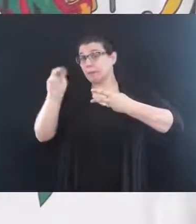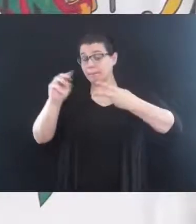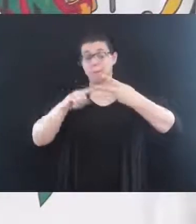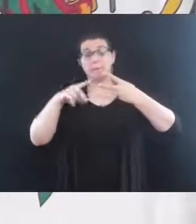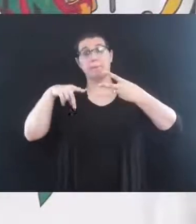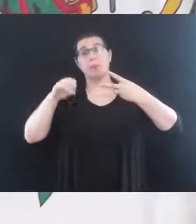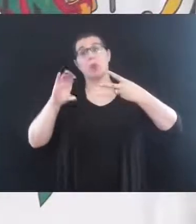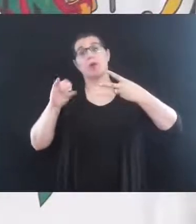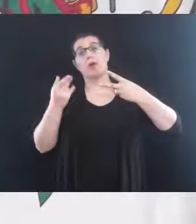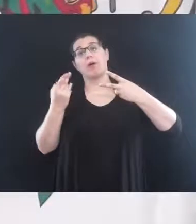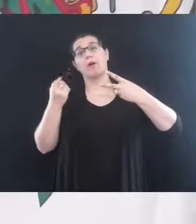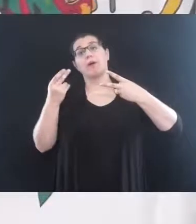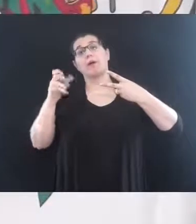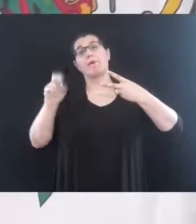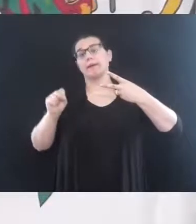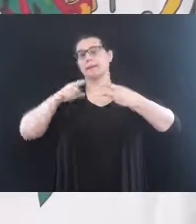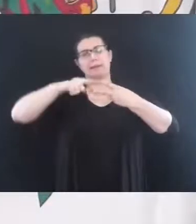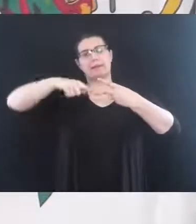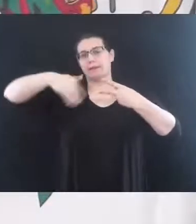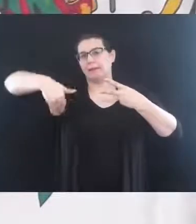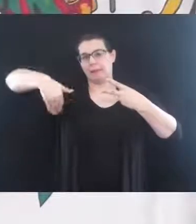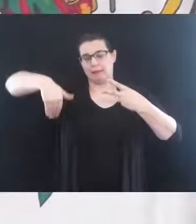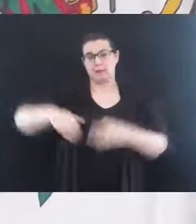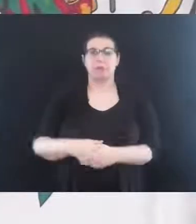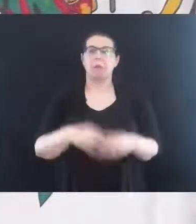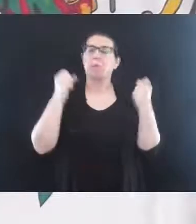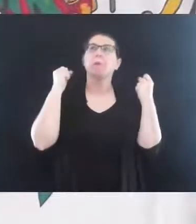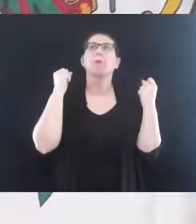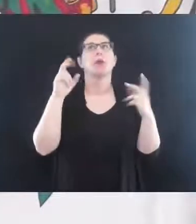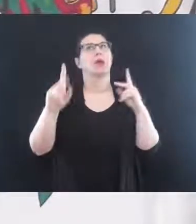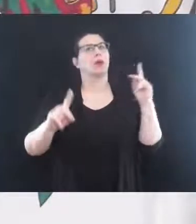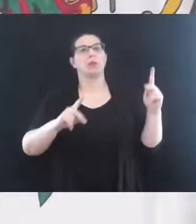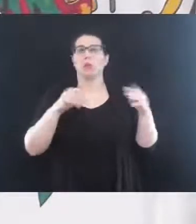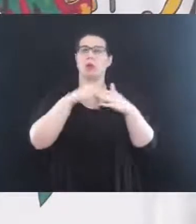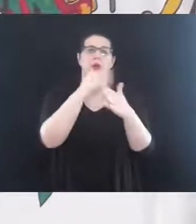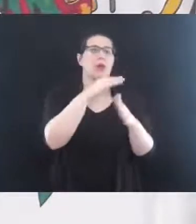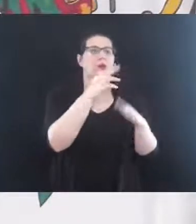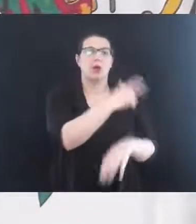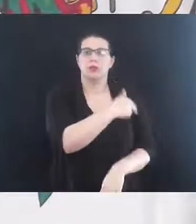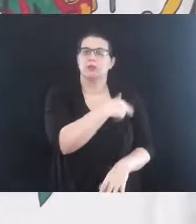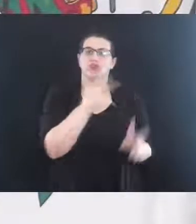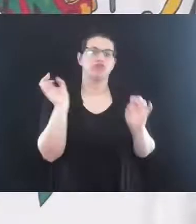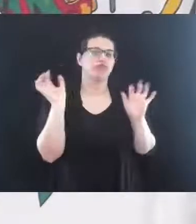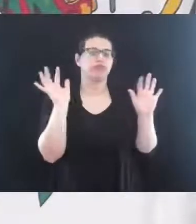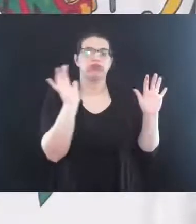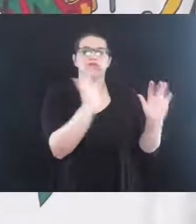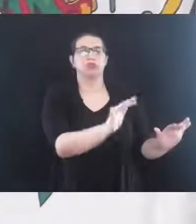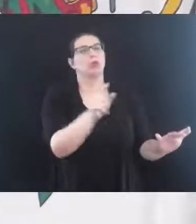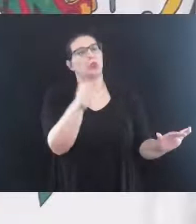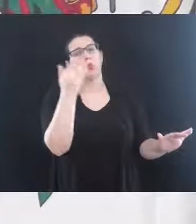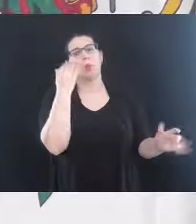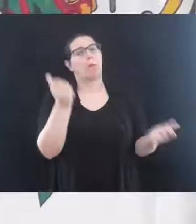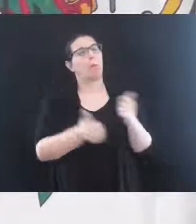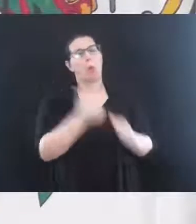We have bunches and bunches of folks that are hospitalized. The overwhelming percentage, you know, is people that aren't vaccinated.